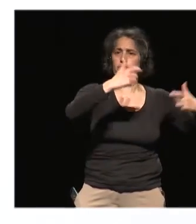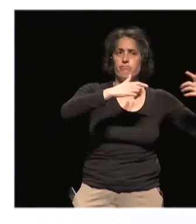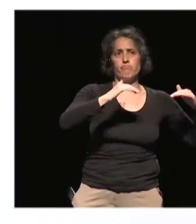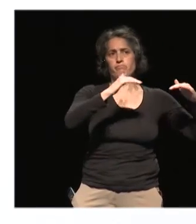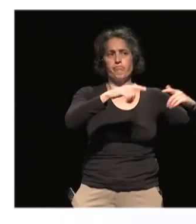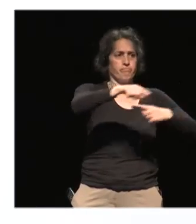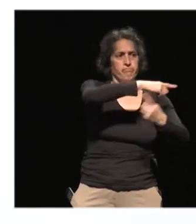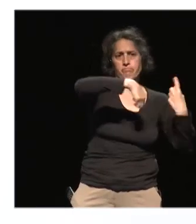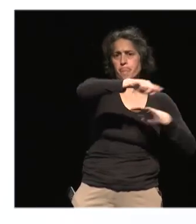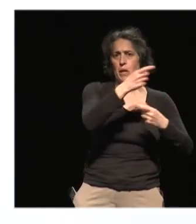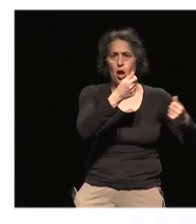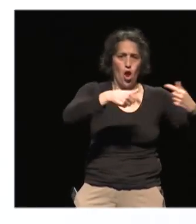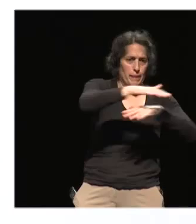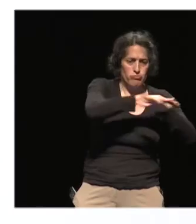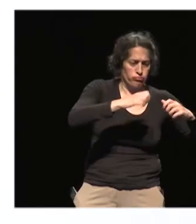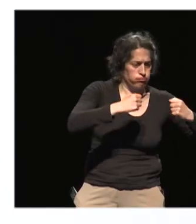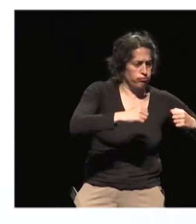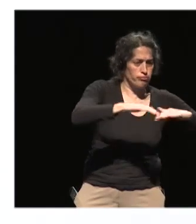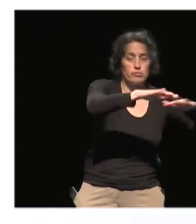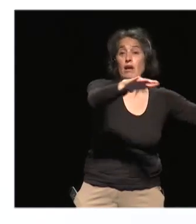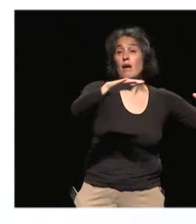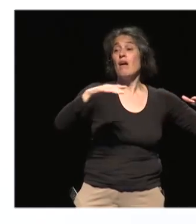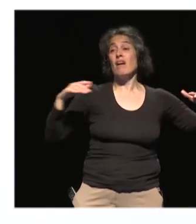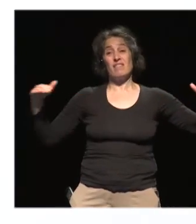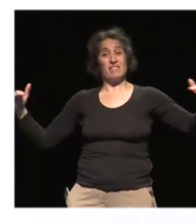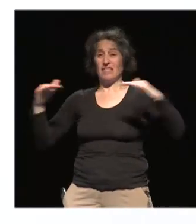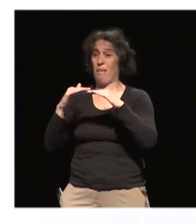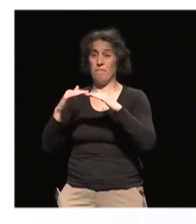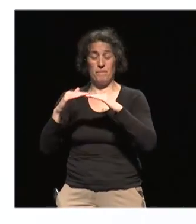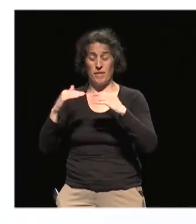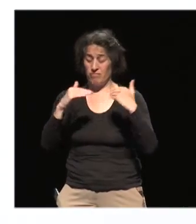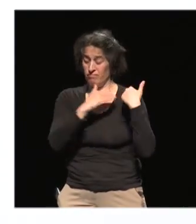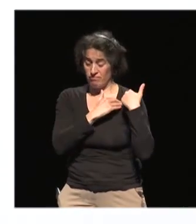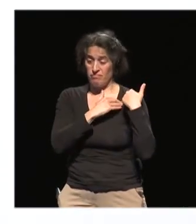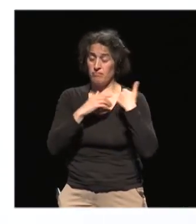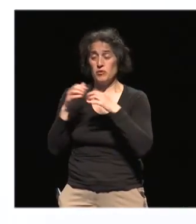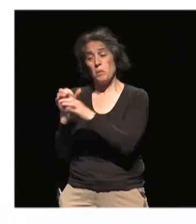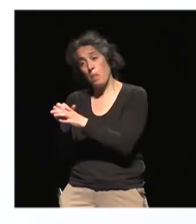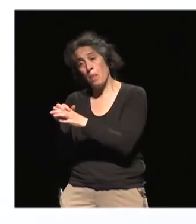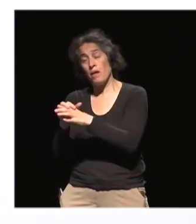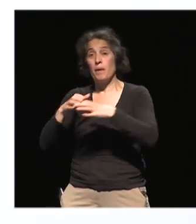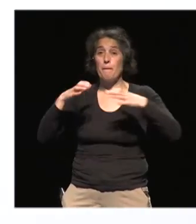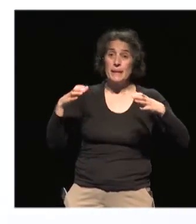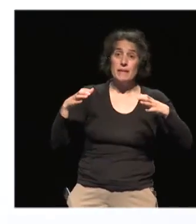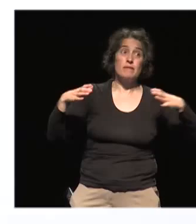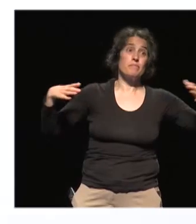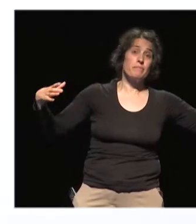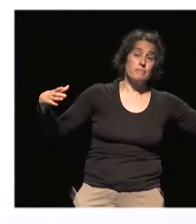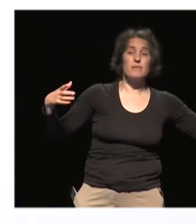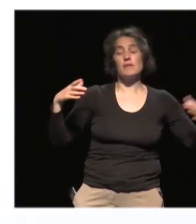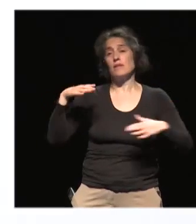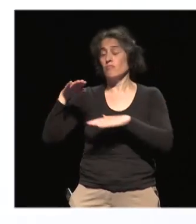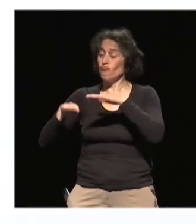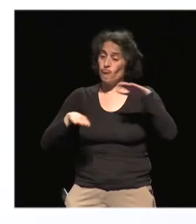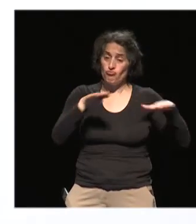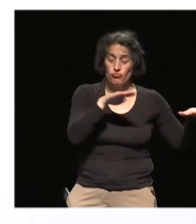a role in its cause, no matter how small that role might be. Of course, there are those with a bigger historical responsibility.